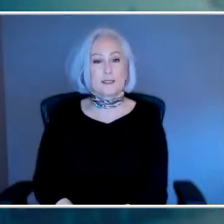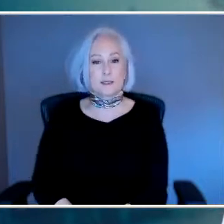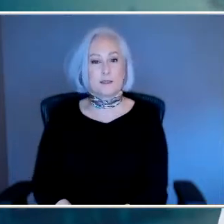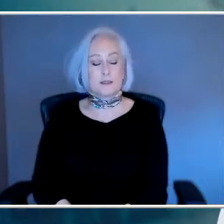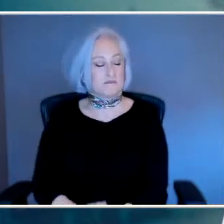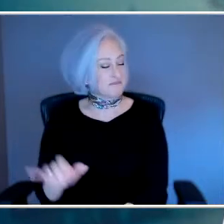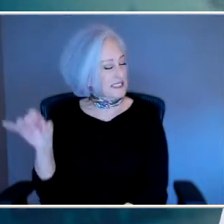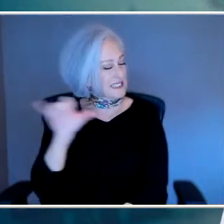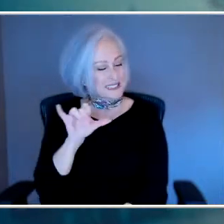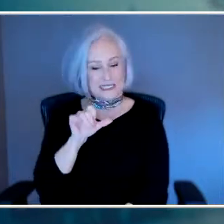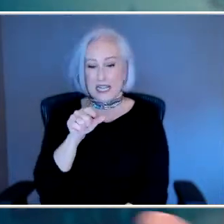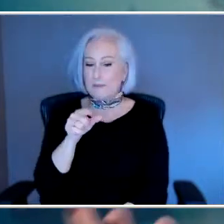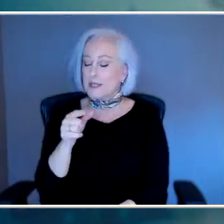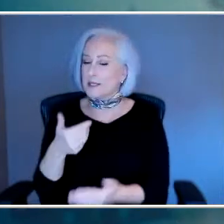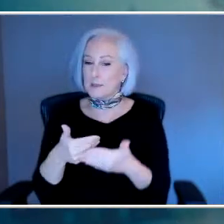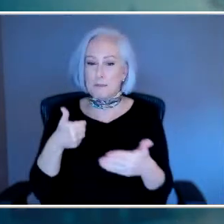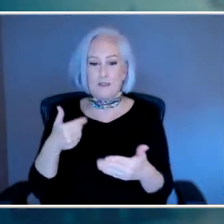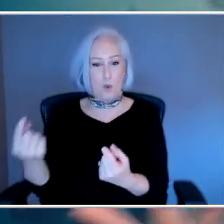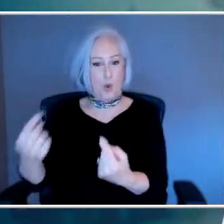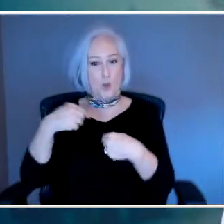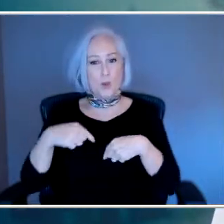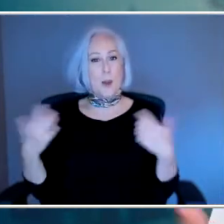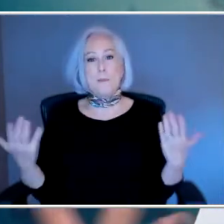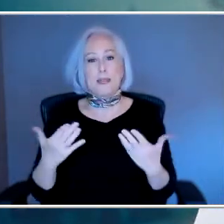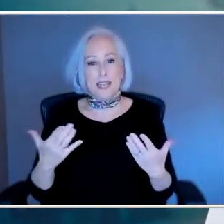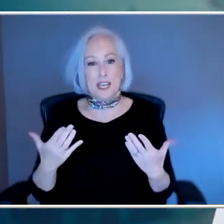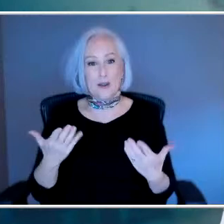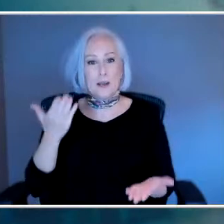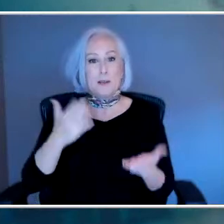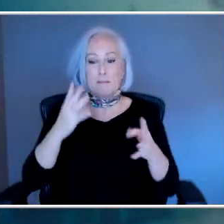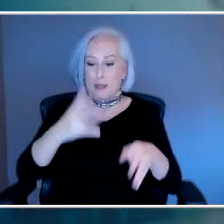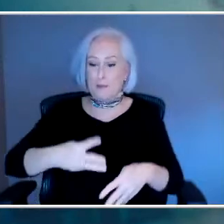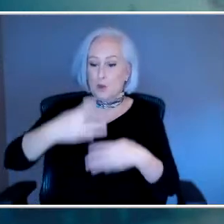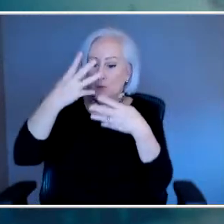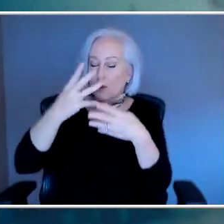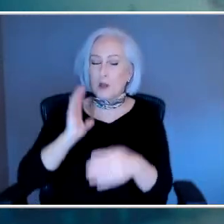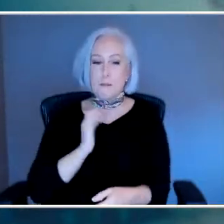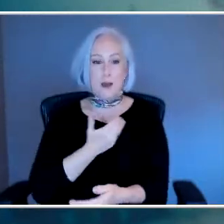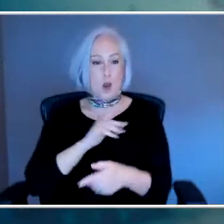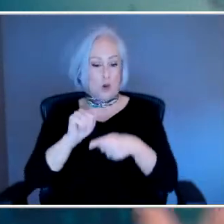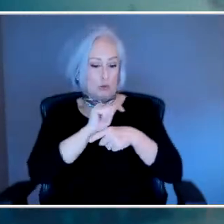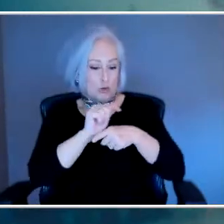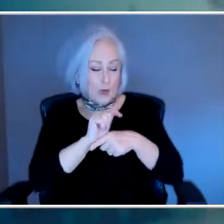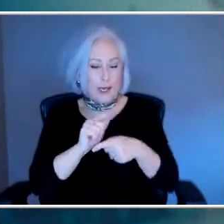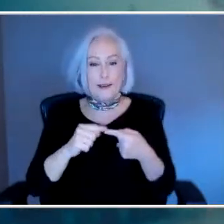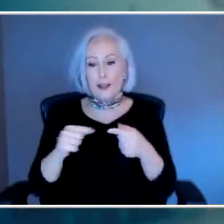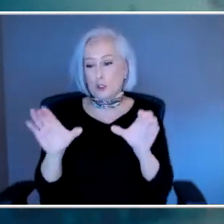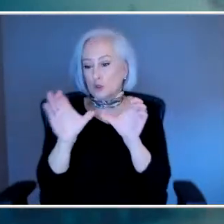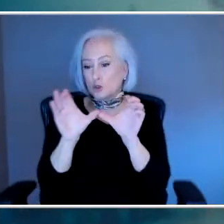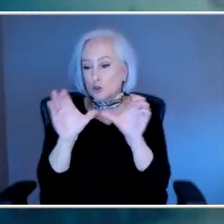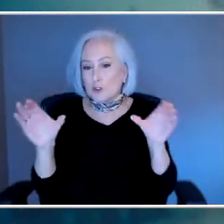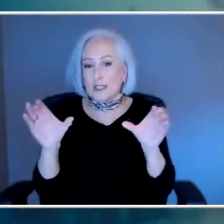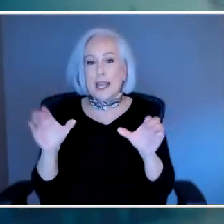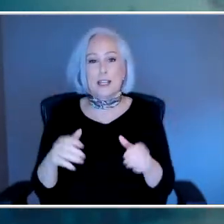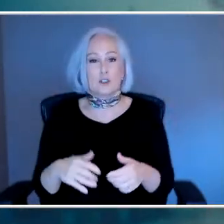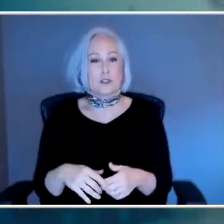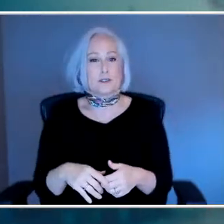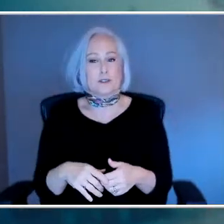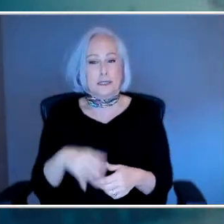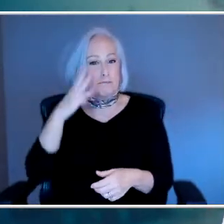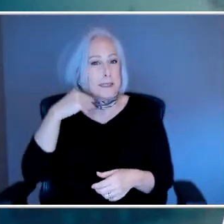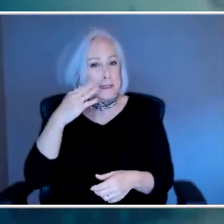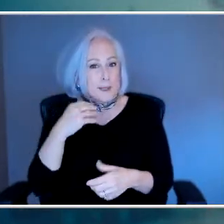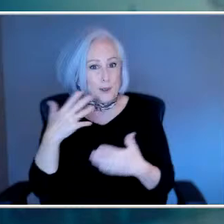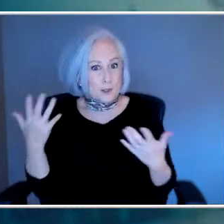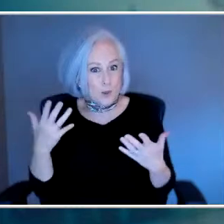with myself or Dr. Wagner, you may look up our training, our credentials, our board certification. That holds true for a pathologist as